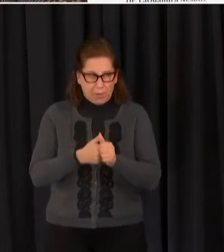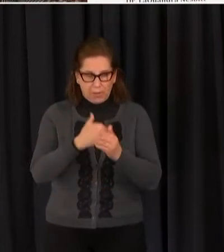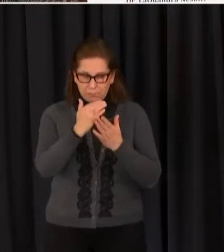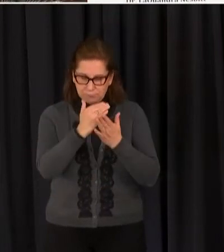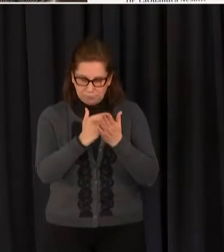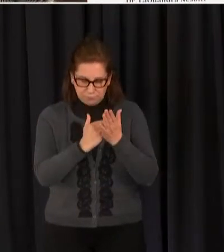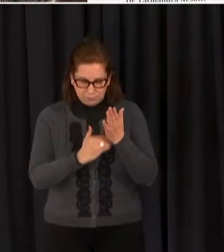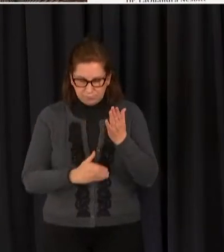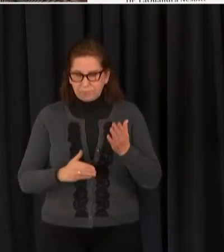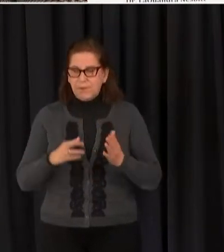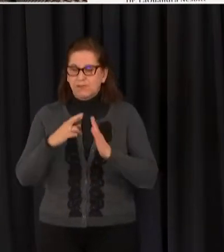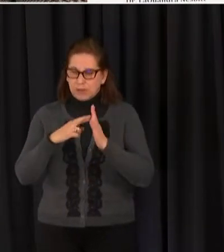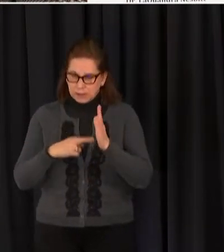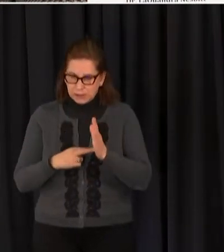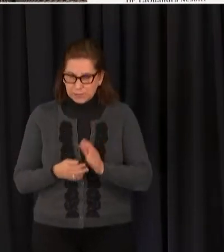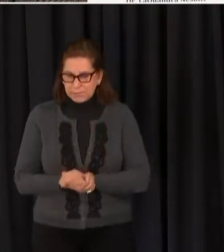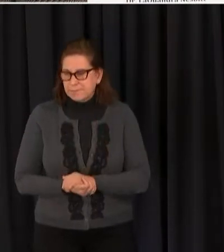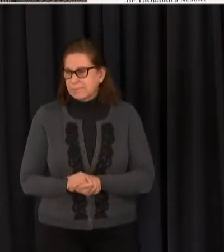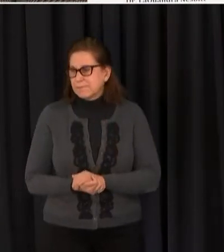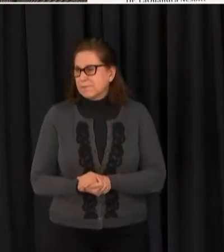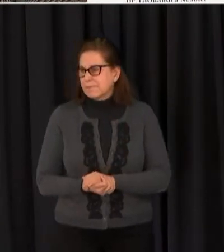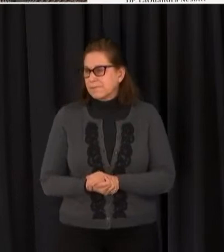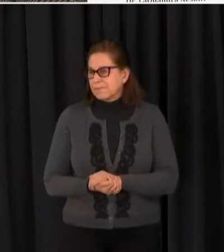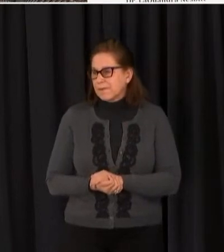Yes, Amanda? Thank you.